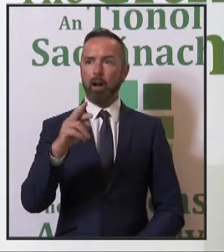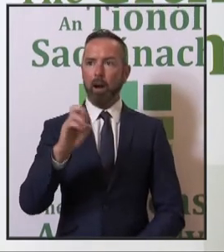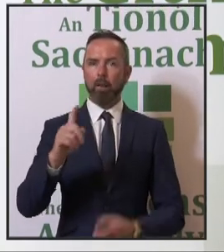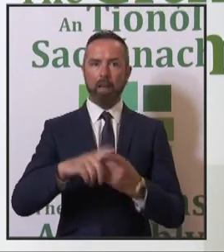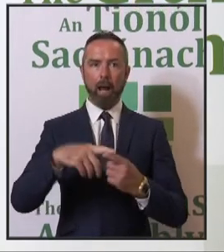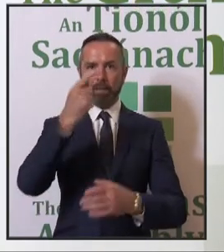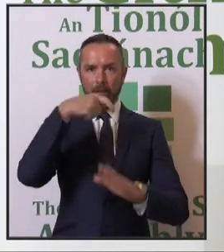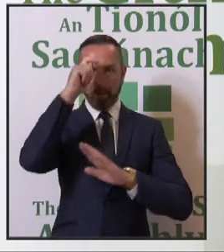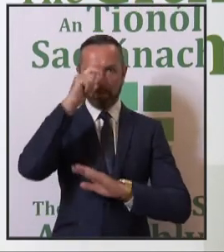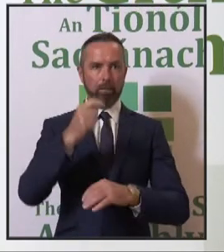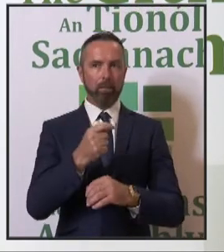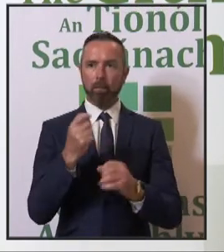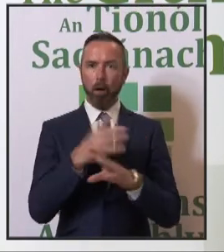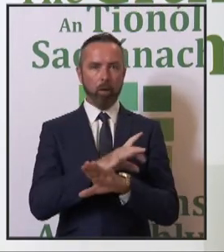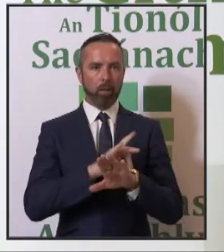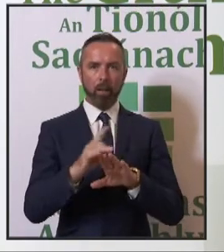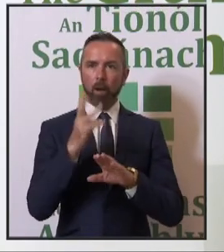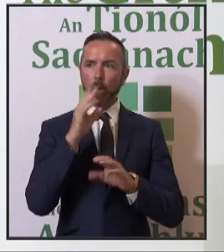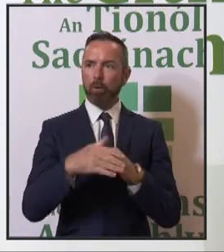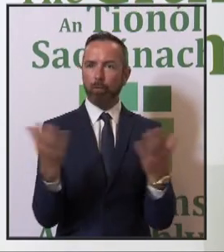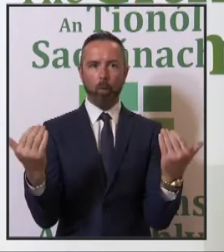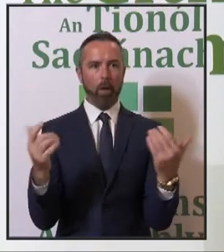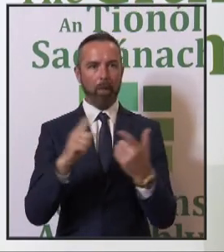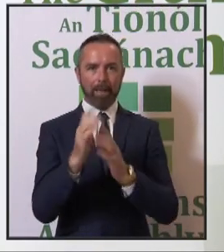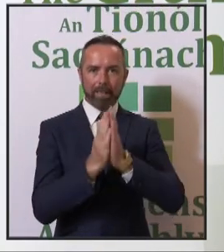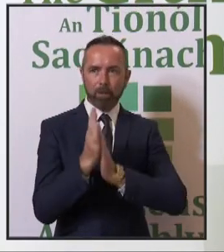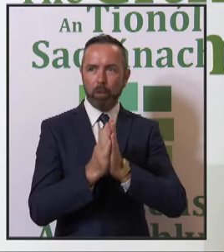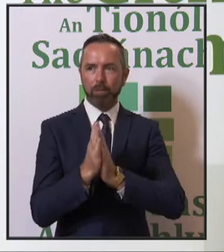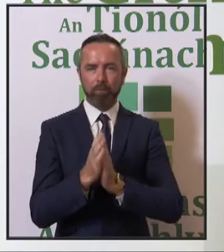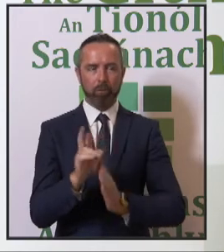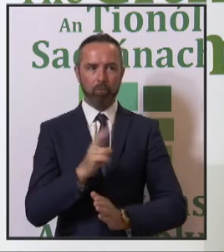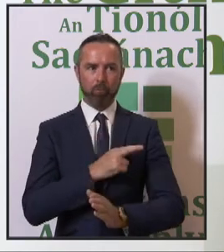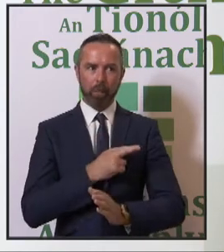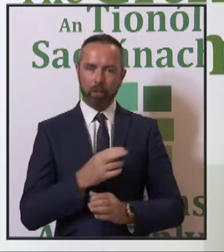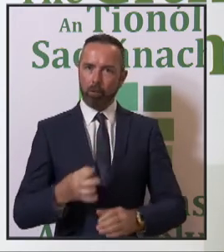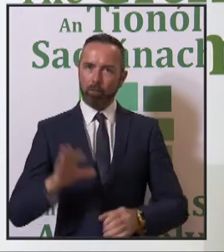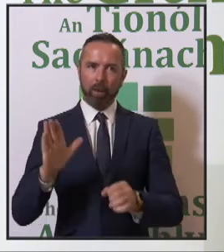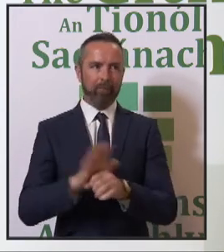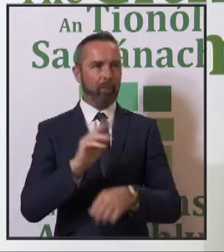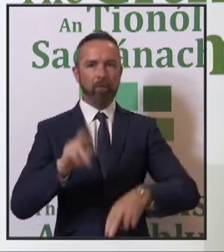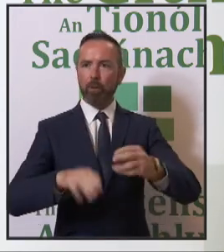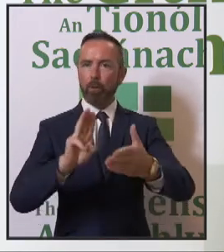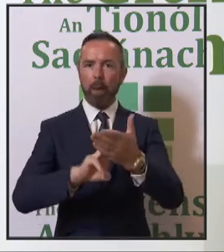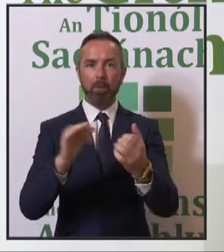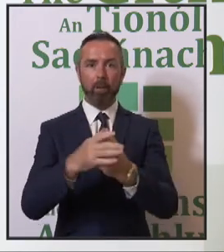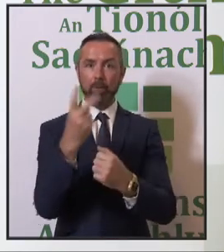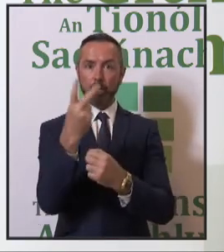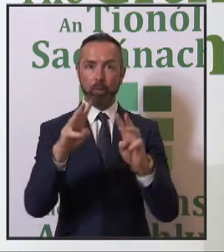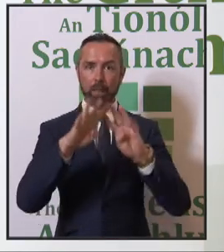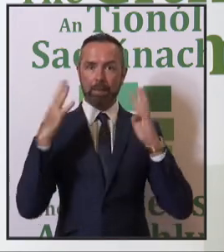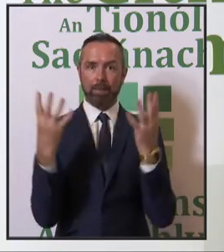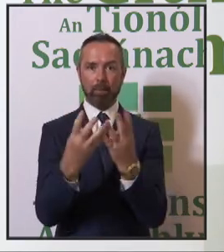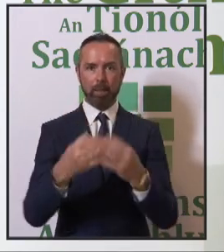kind words of welcome and inspiration. I'm also incredibly grateful to the new members of these two assemblies for agreeing